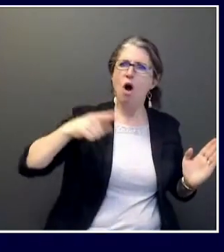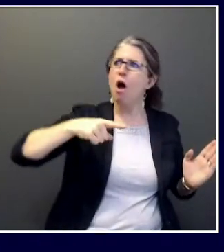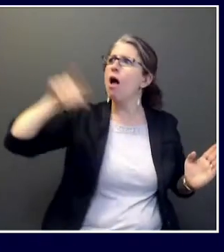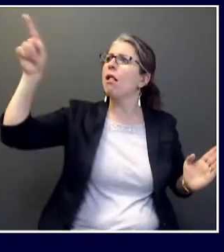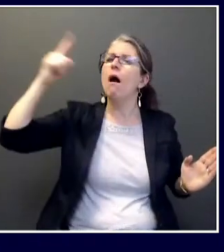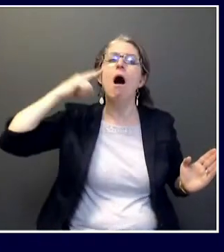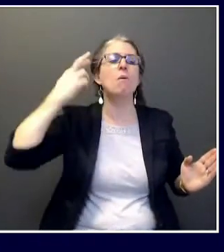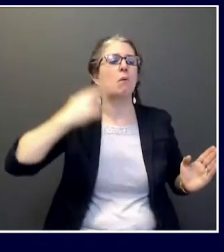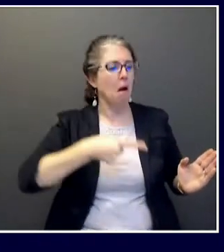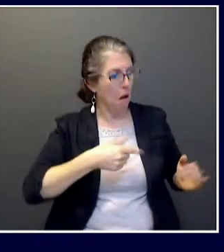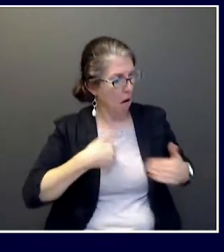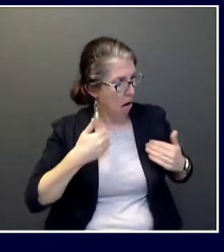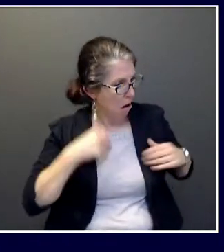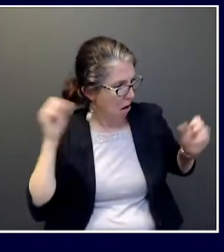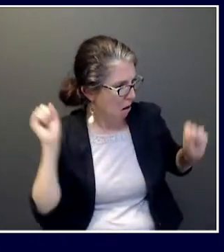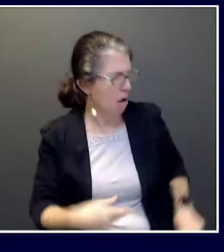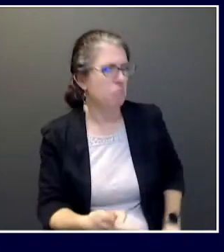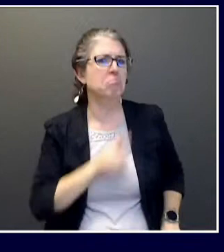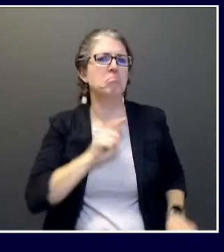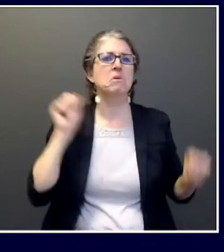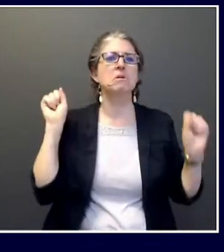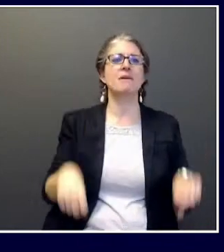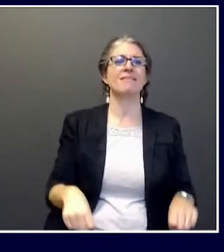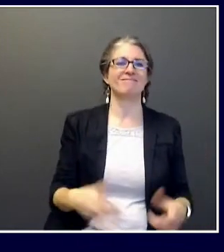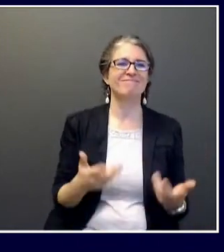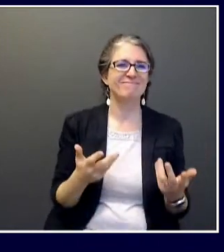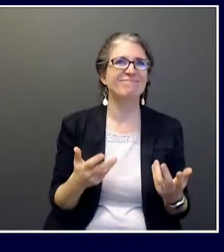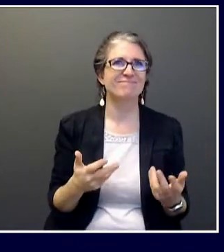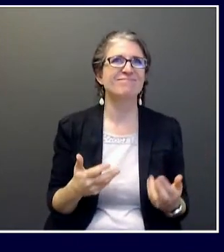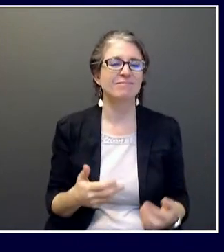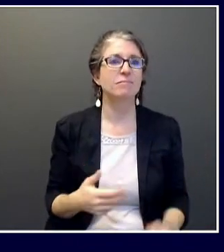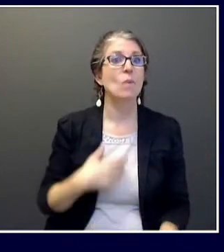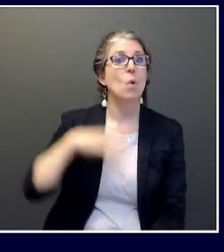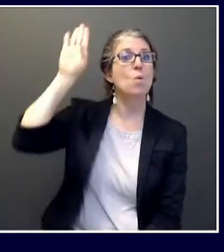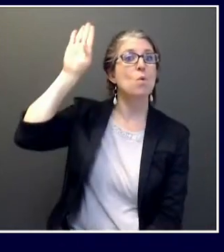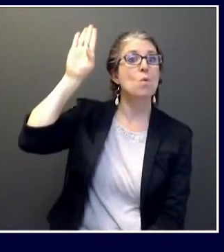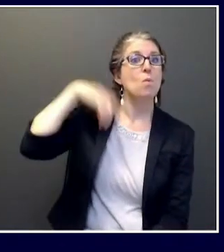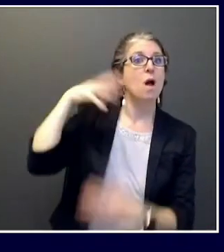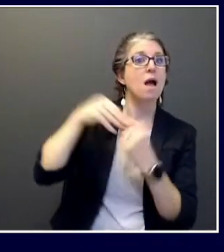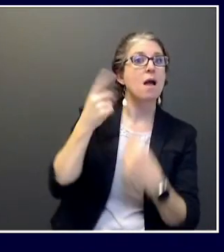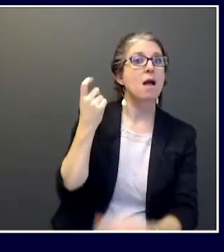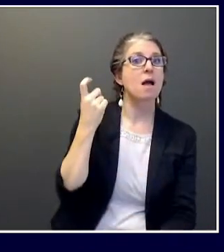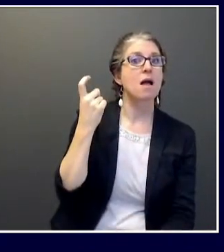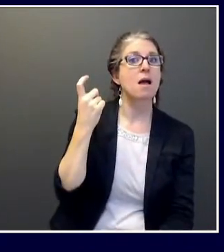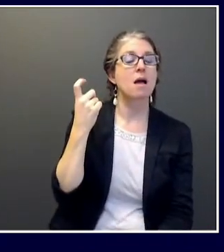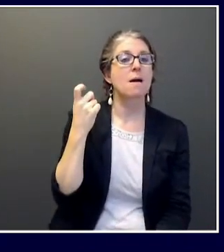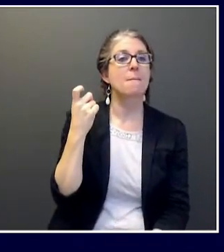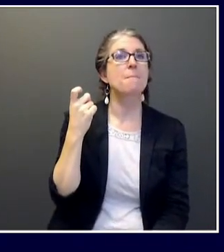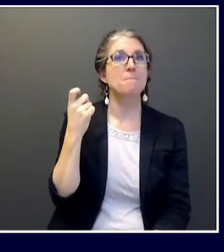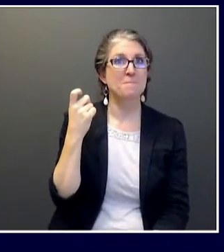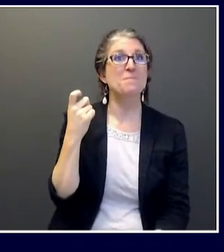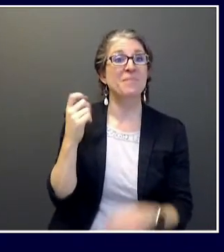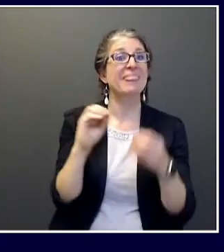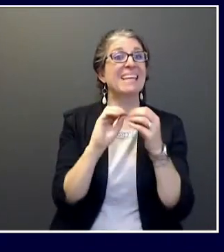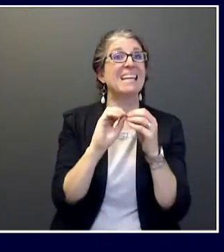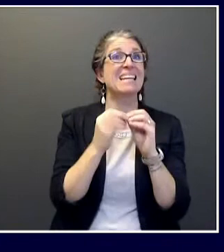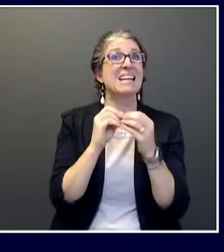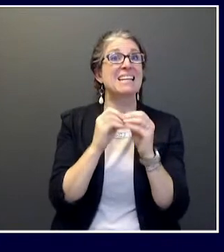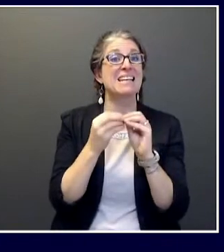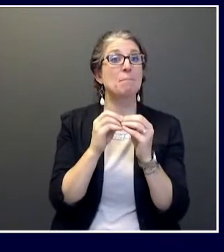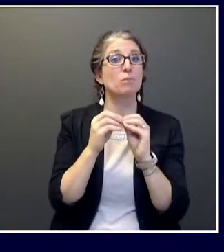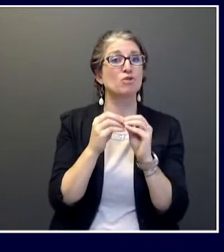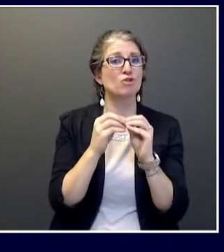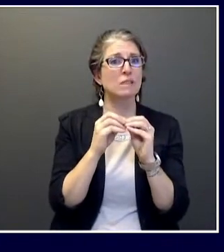Patty, the last thing I'll note, and we've noted this on these briefings, those numbers can be changed. If you take a look back at surveys that were done a year ago